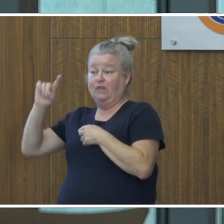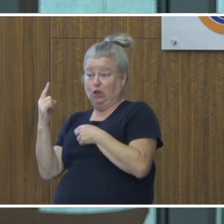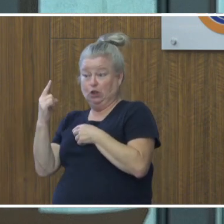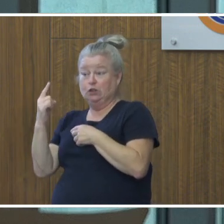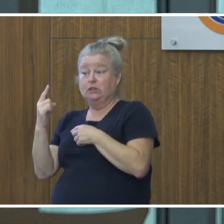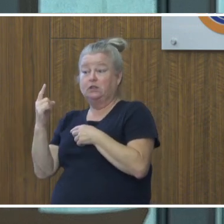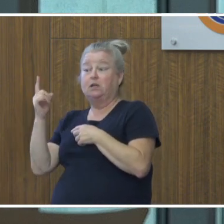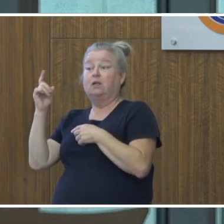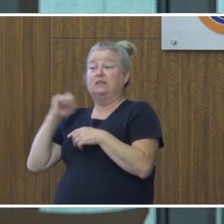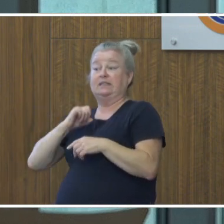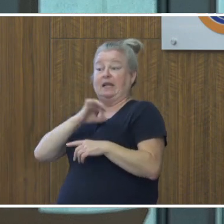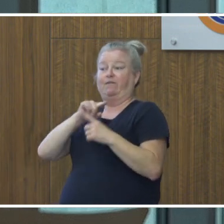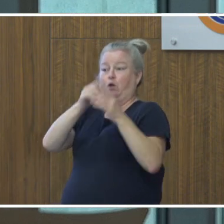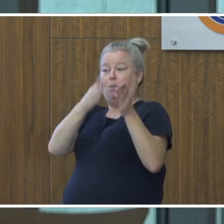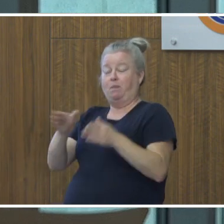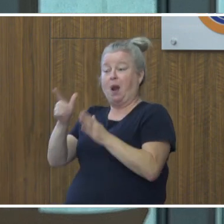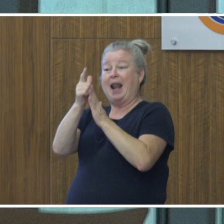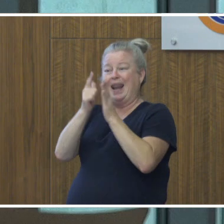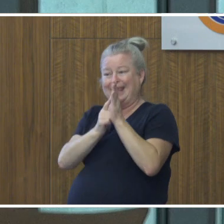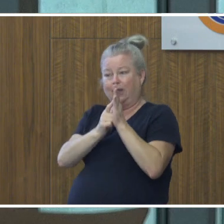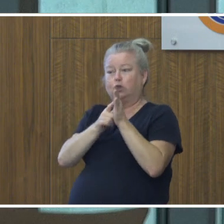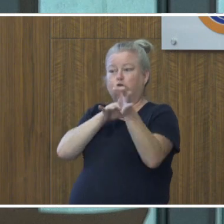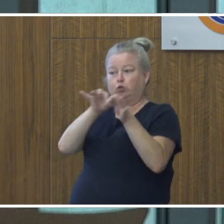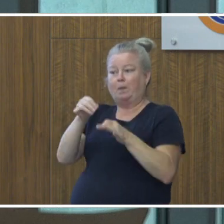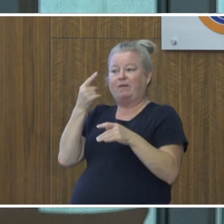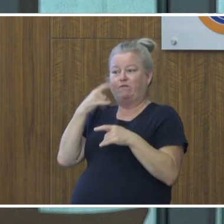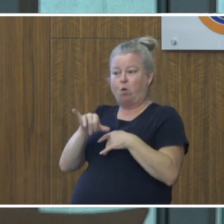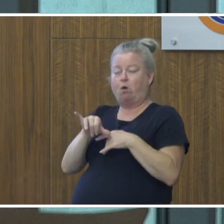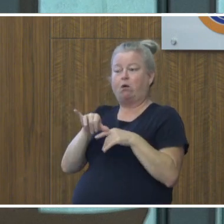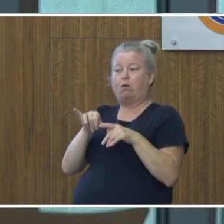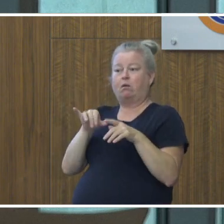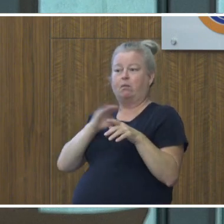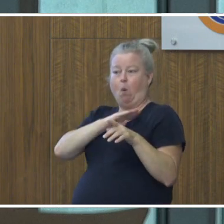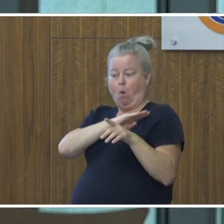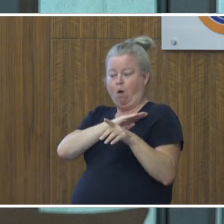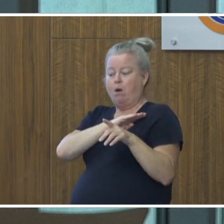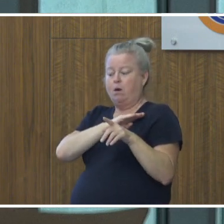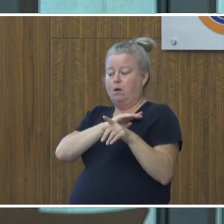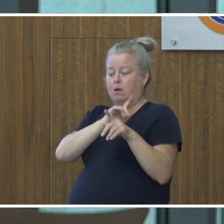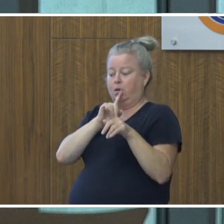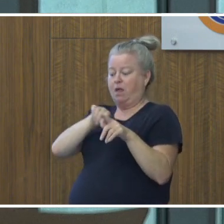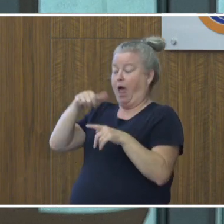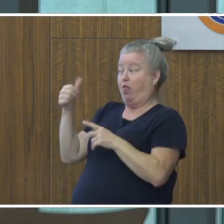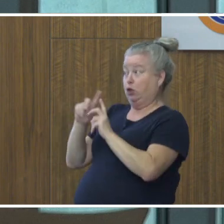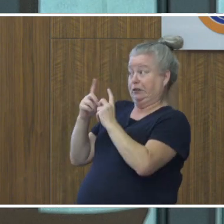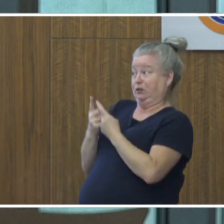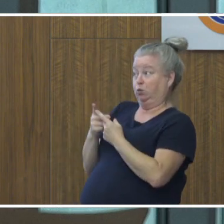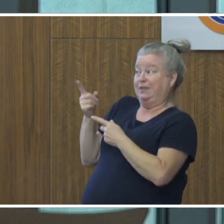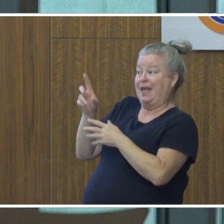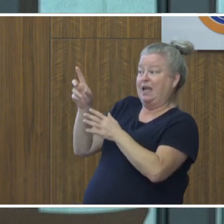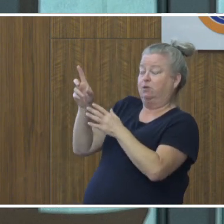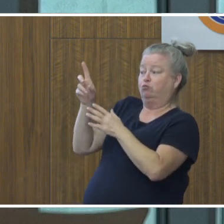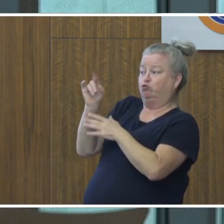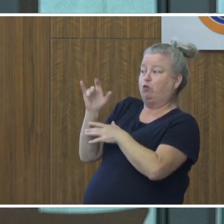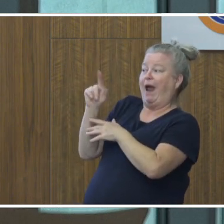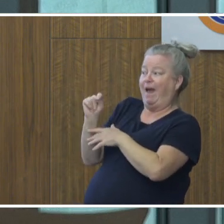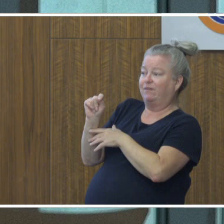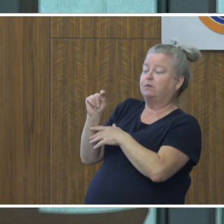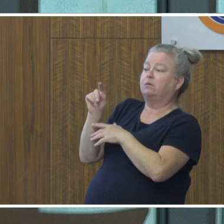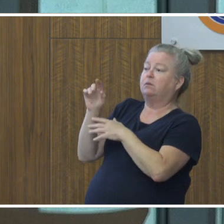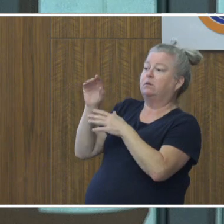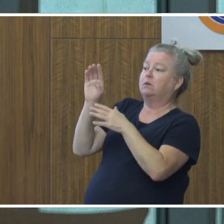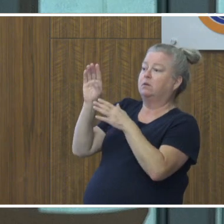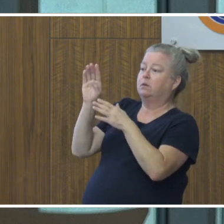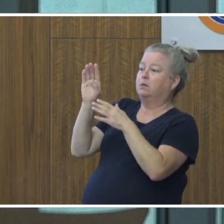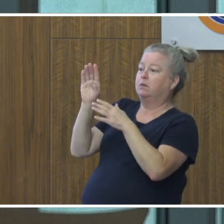to prepare legal descriptions for the ordinance. Other jurisdictions actually draft the ordinance beforehand and then attach